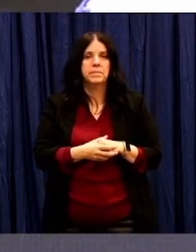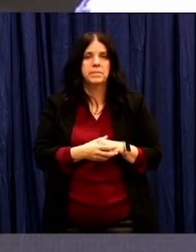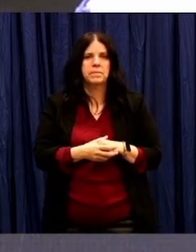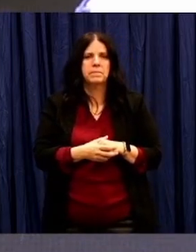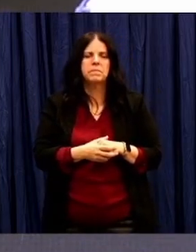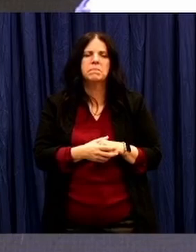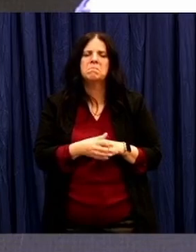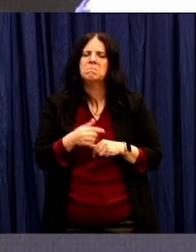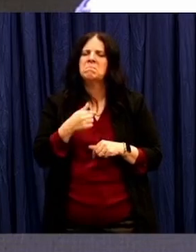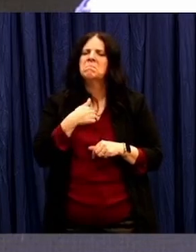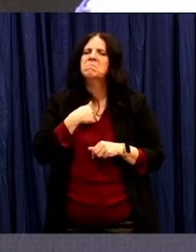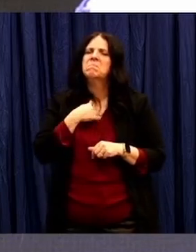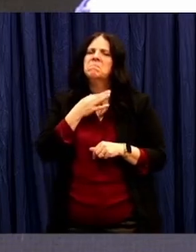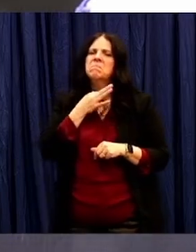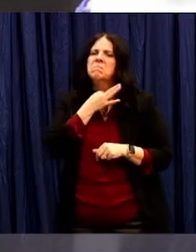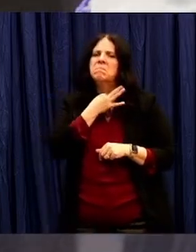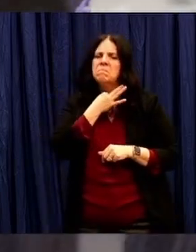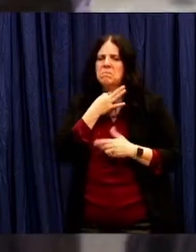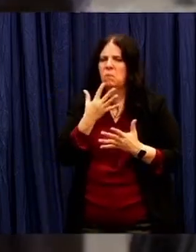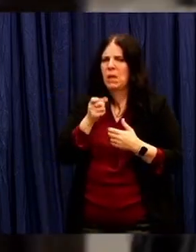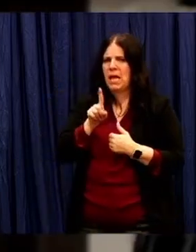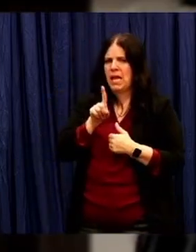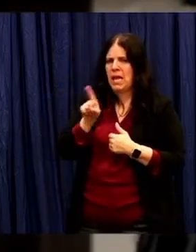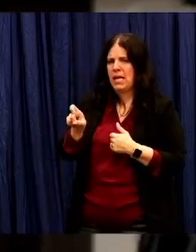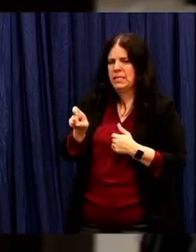So I want to ask specifically,